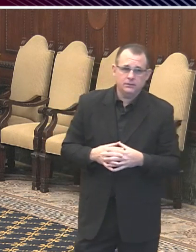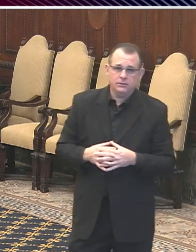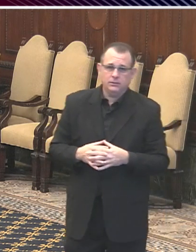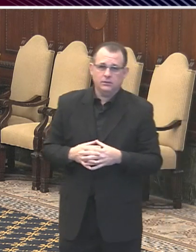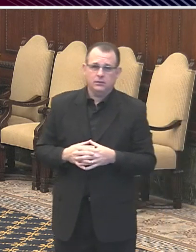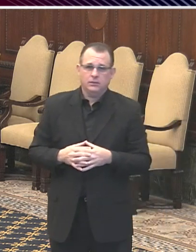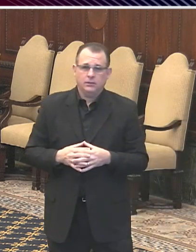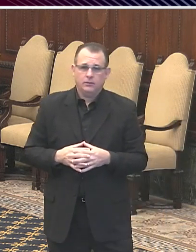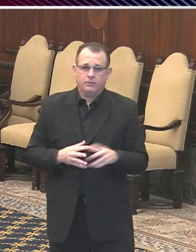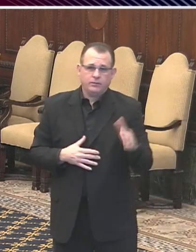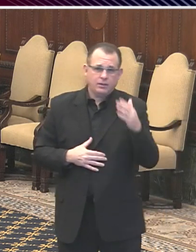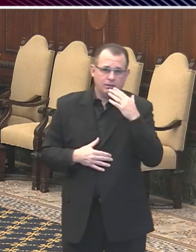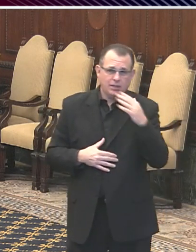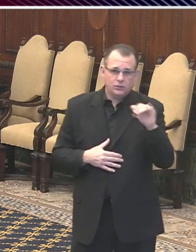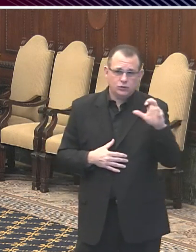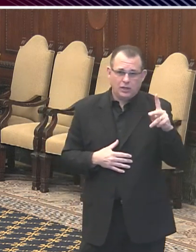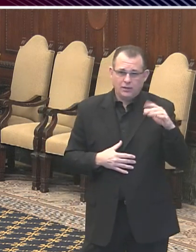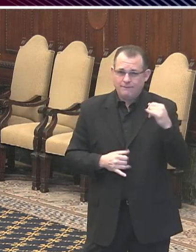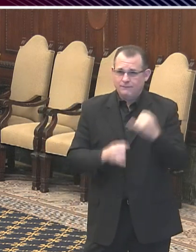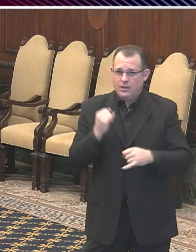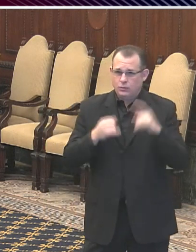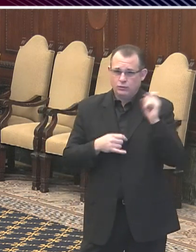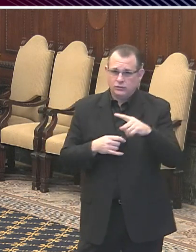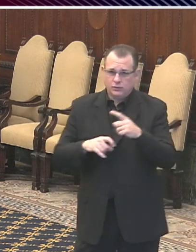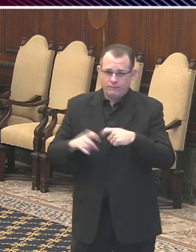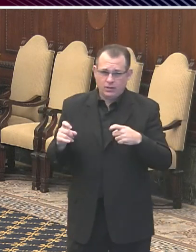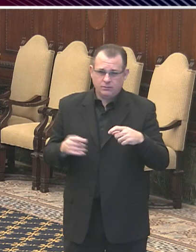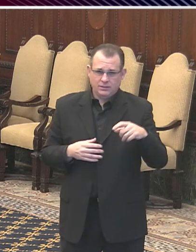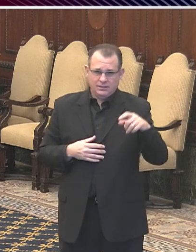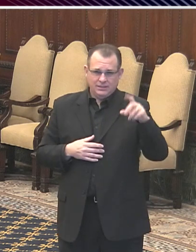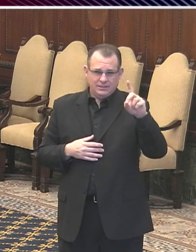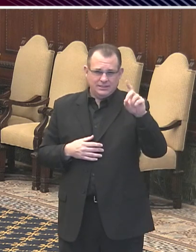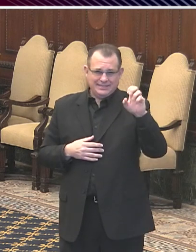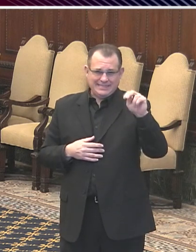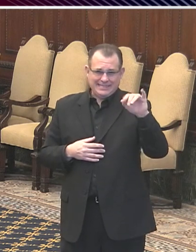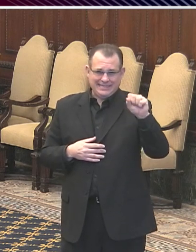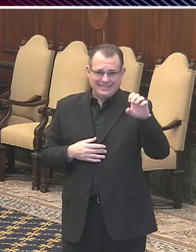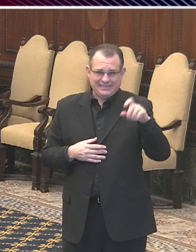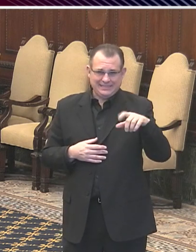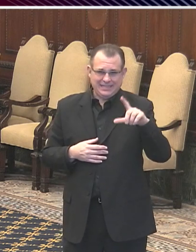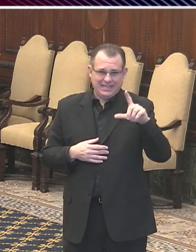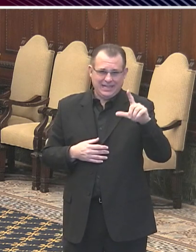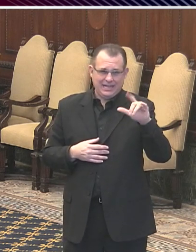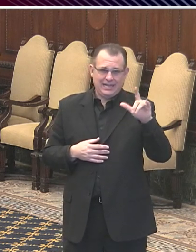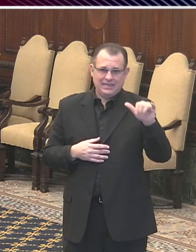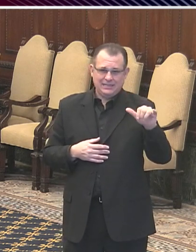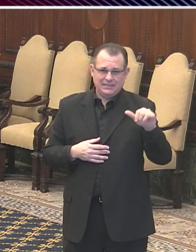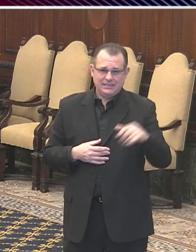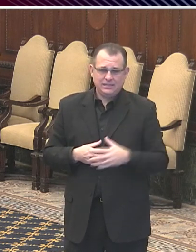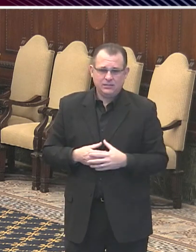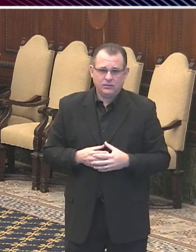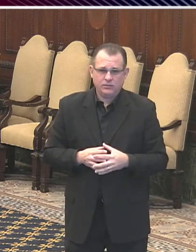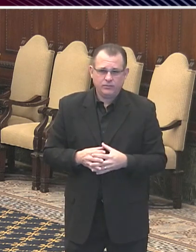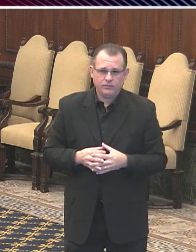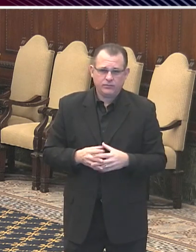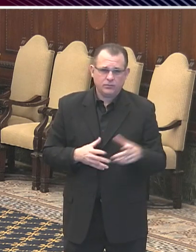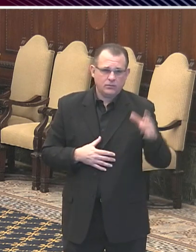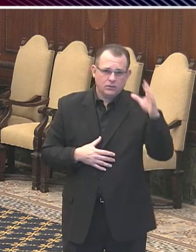Thanks, Jack. Our final question is from Denise Clay with the Philadelphia Sunday Sun. Denise?